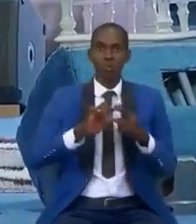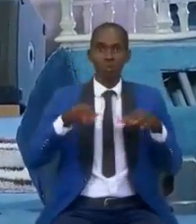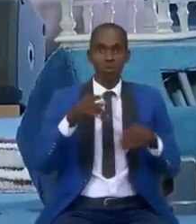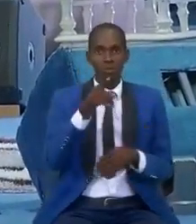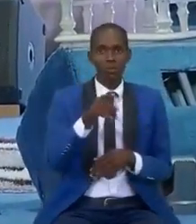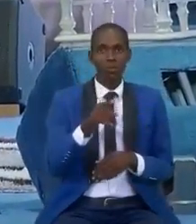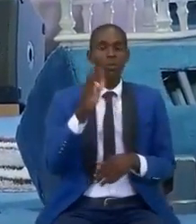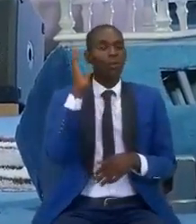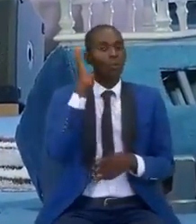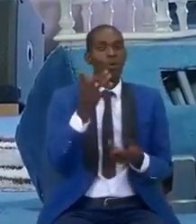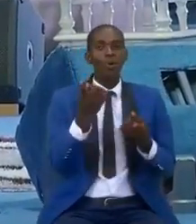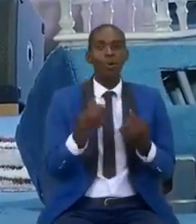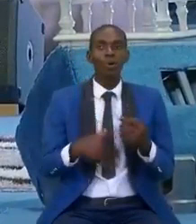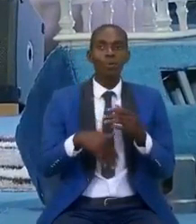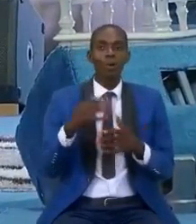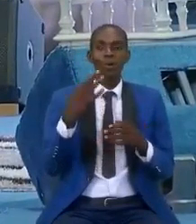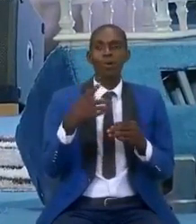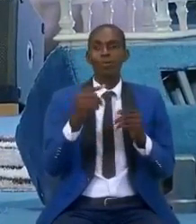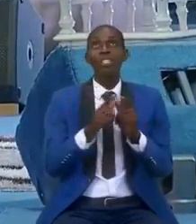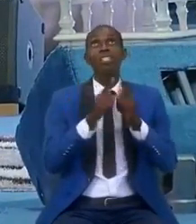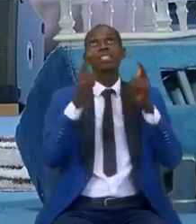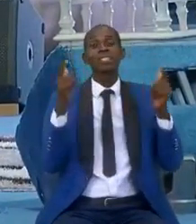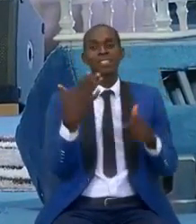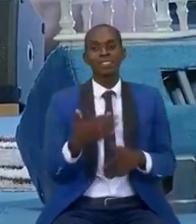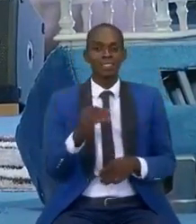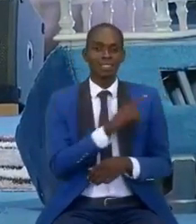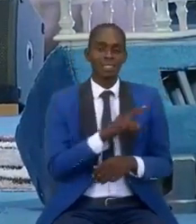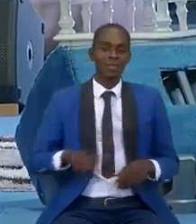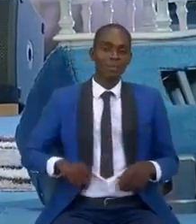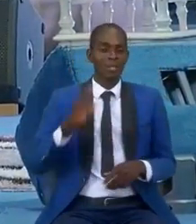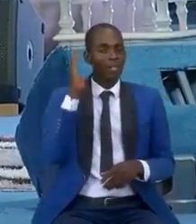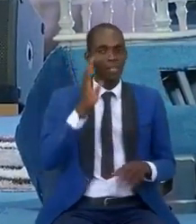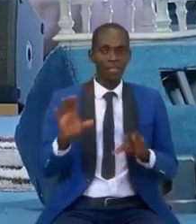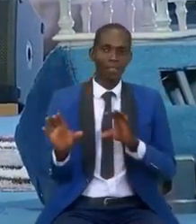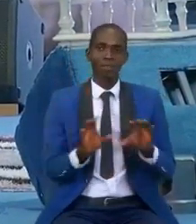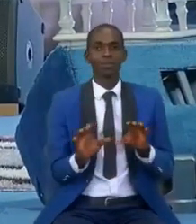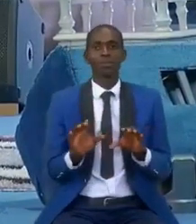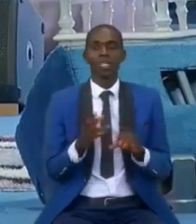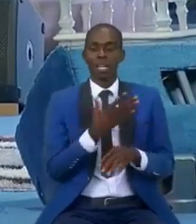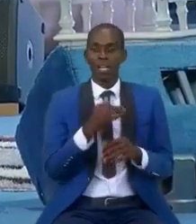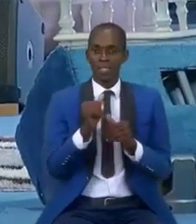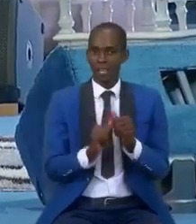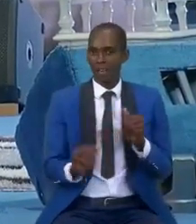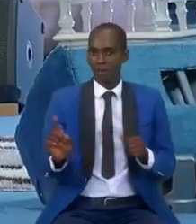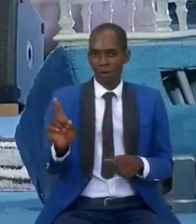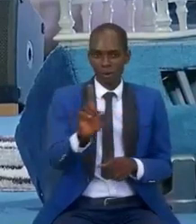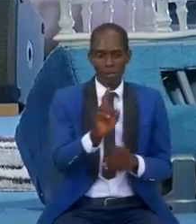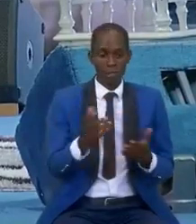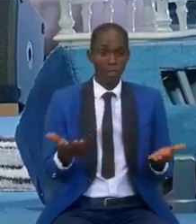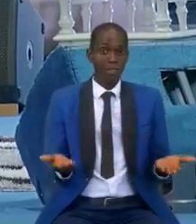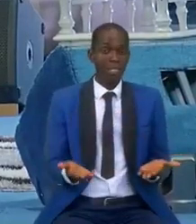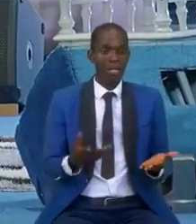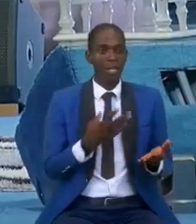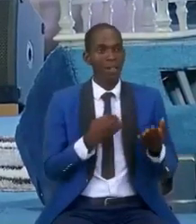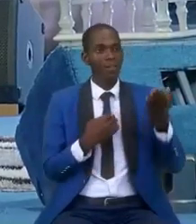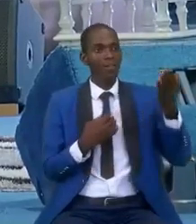do. And everyone here and there, at the back, in the front,